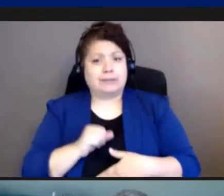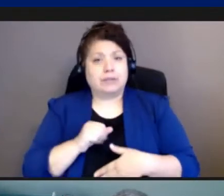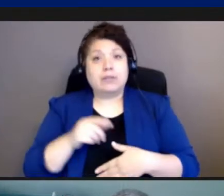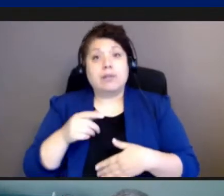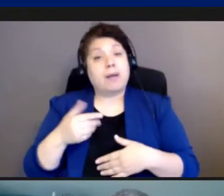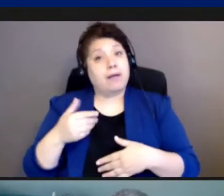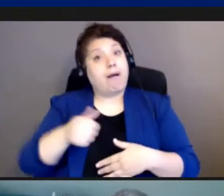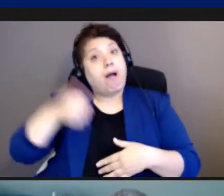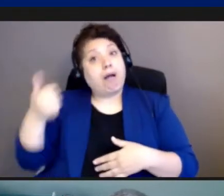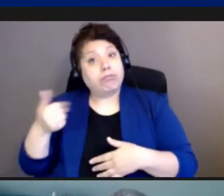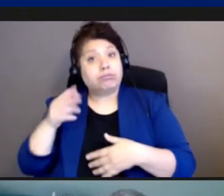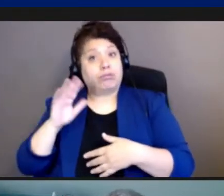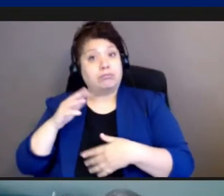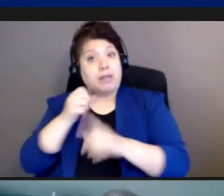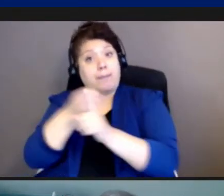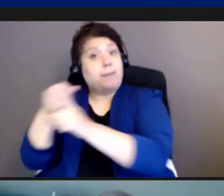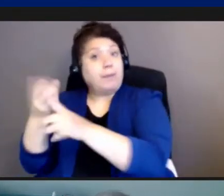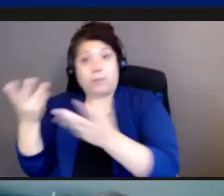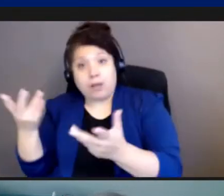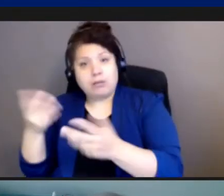economic impacts that we are also